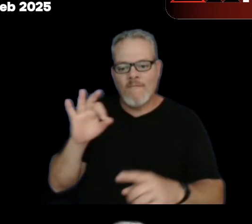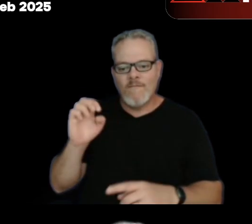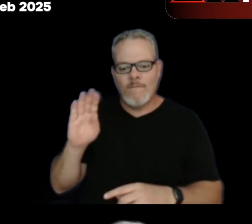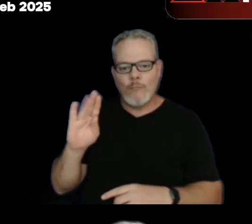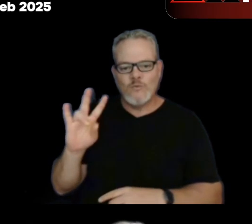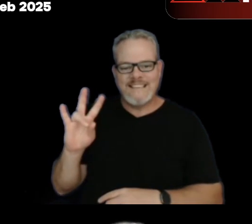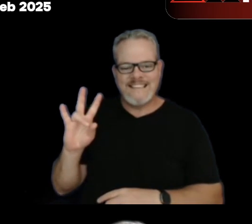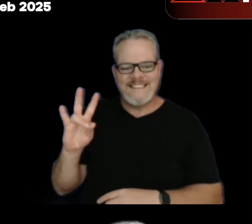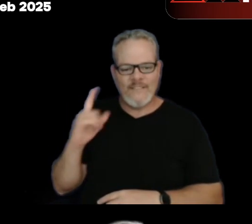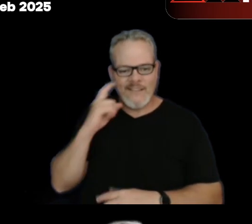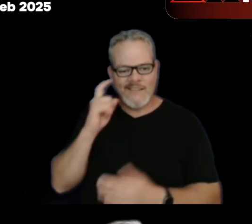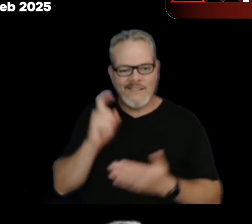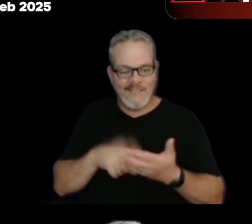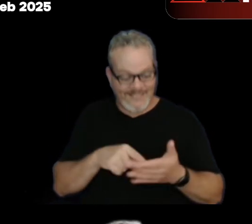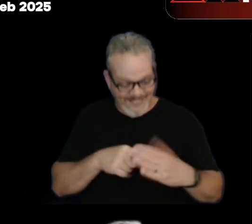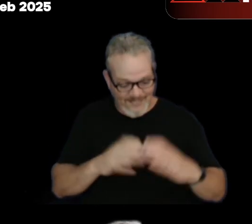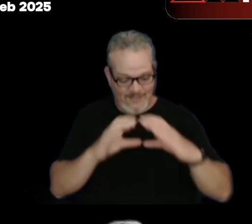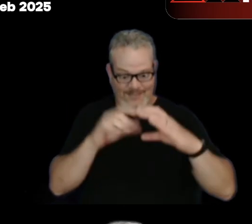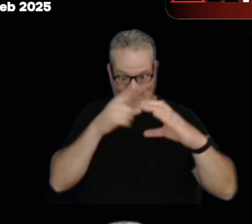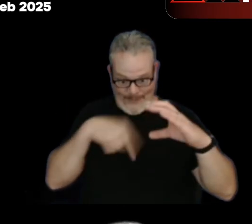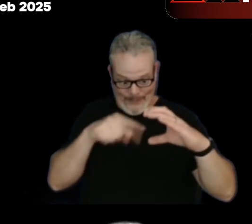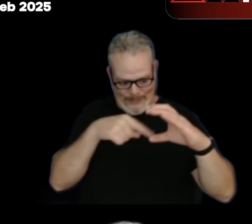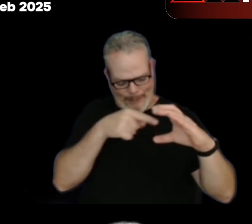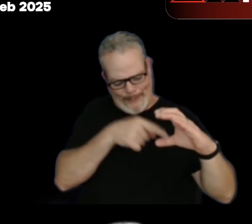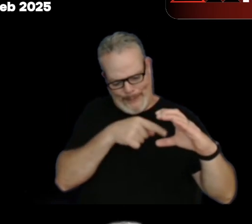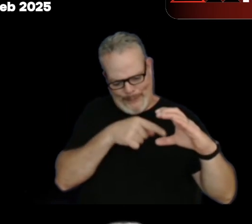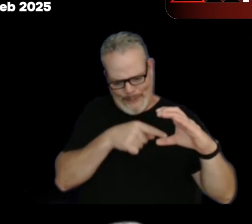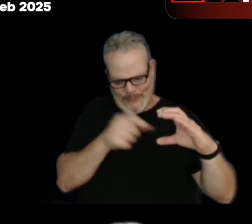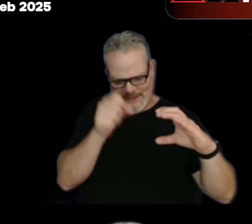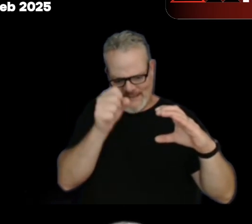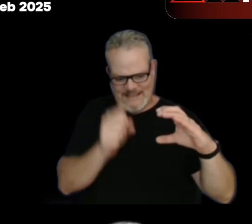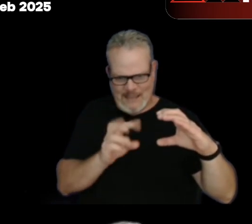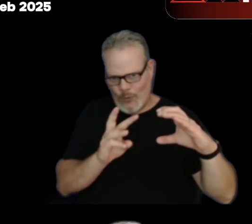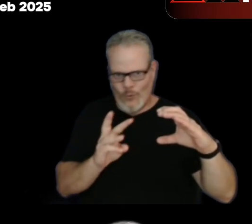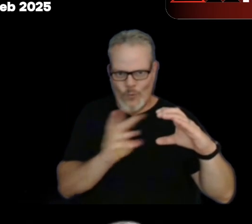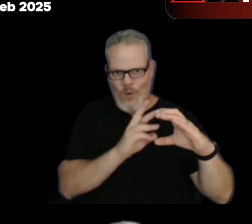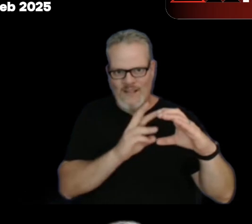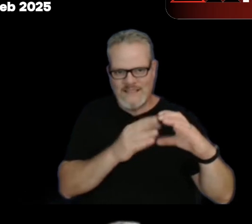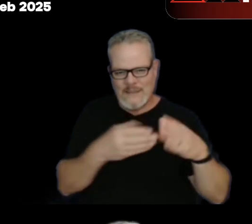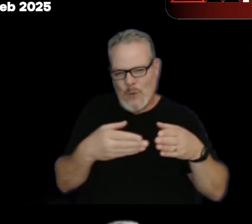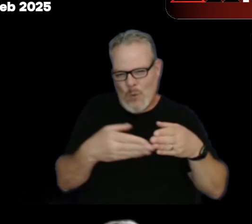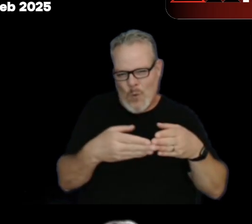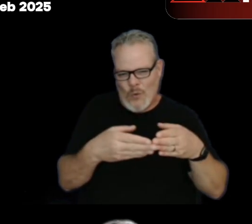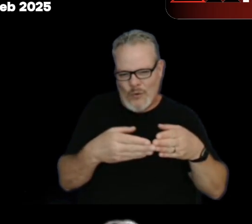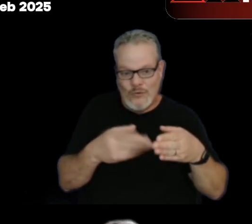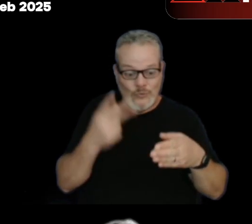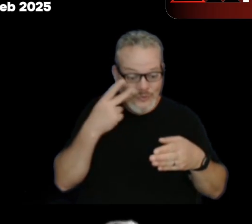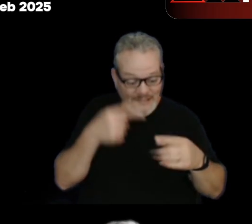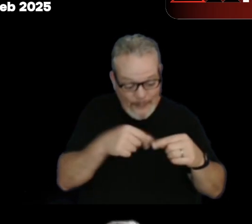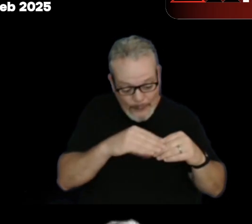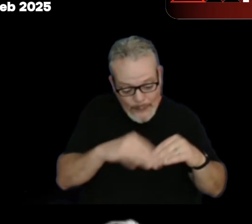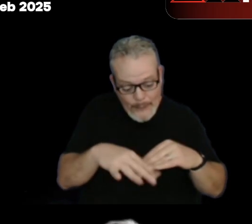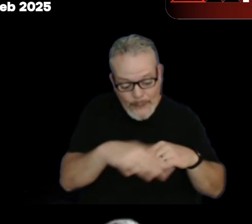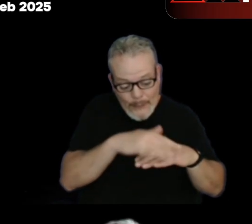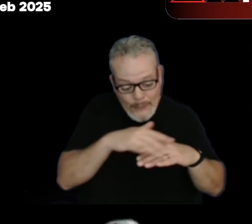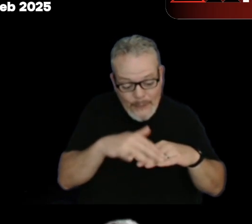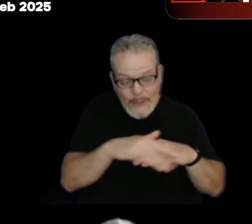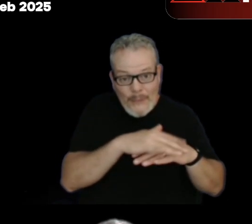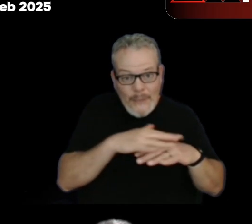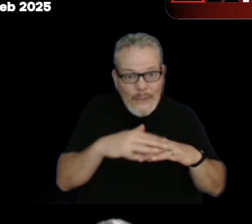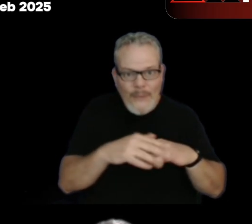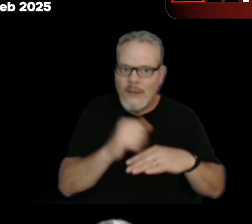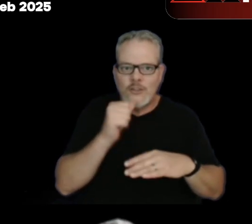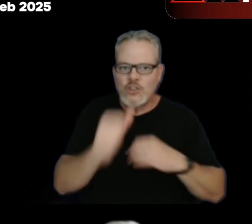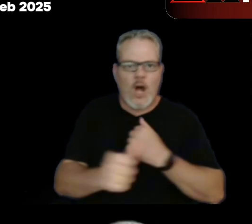of the vents here in the southwest corner. And so it's within this pit the lava is flowing, and thus it's not threatening any